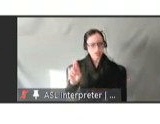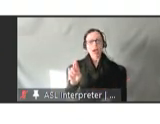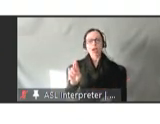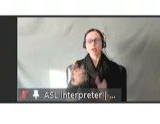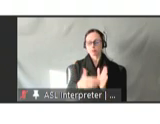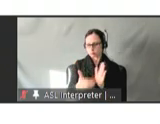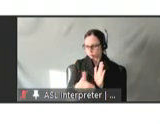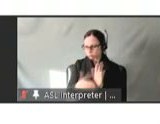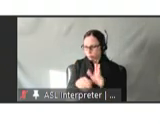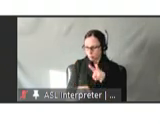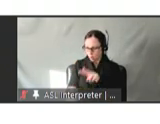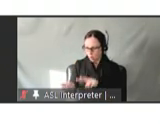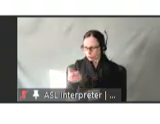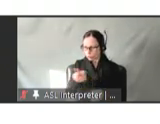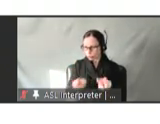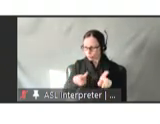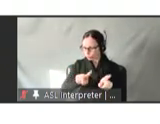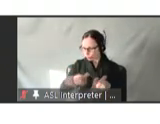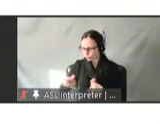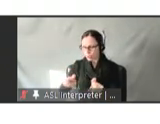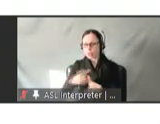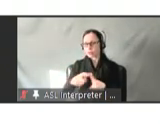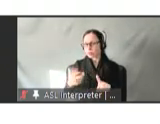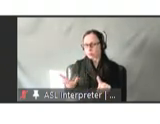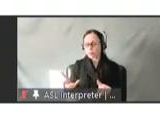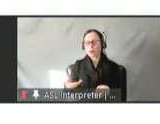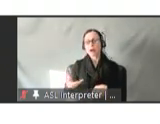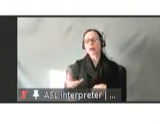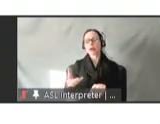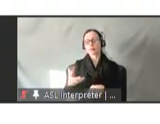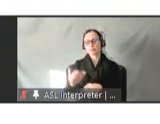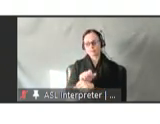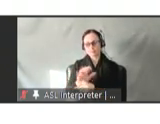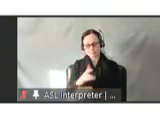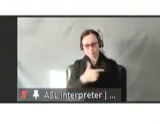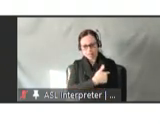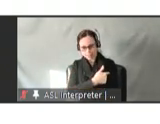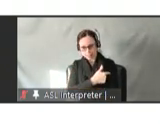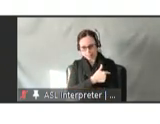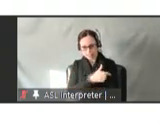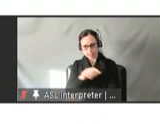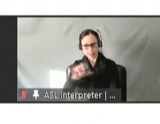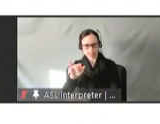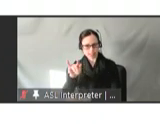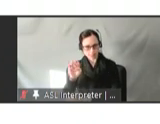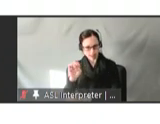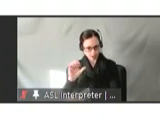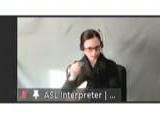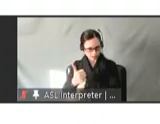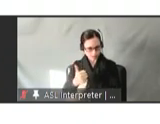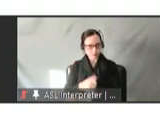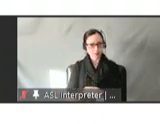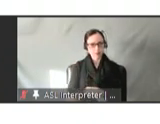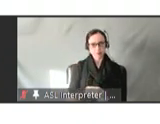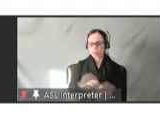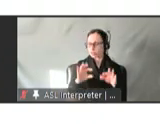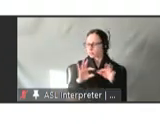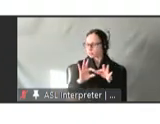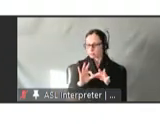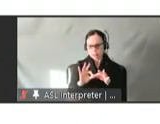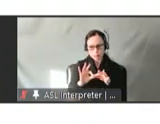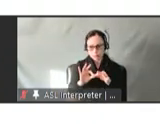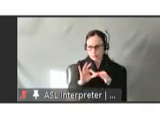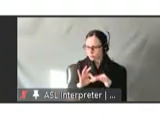monitoring surveys from participating IHS Vaccine Sentinel sites. With respect to non-COVID immunization efforts,